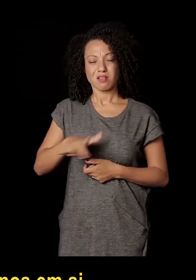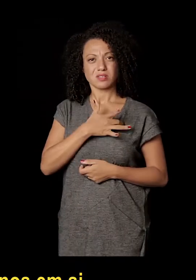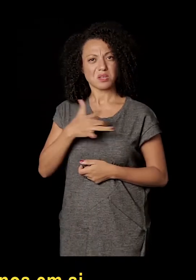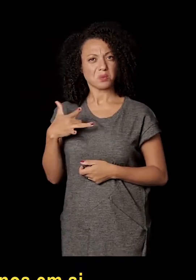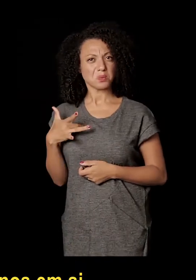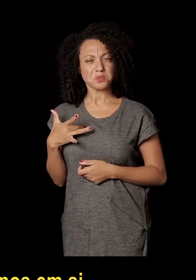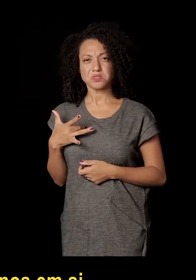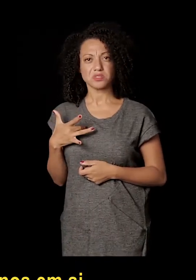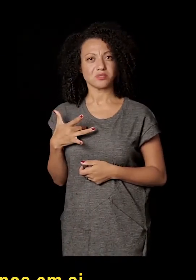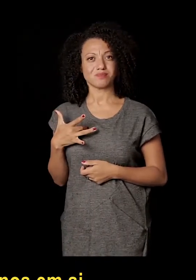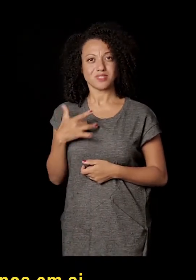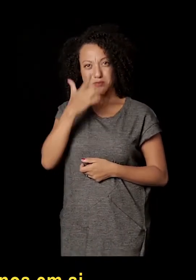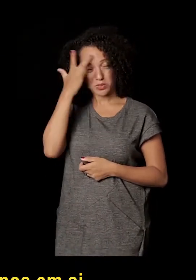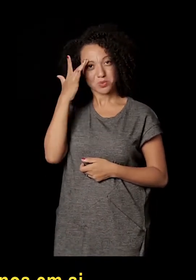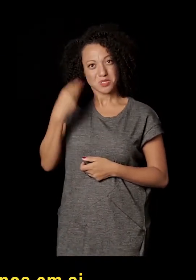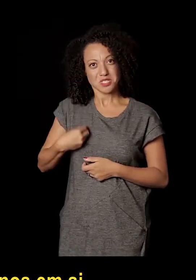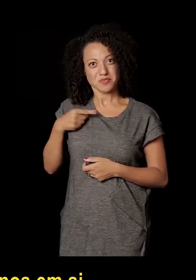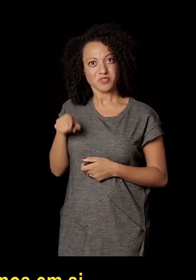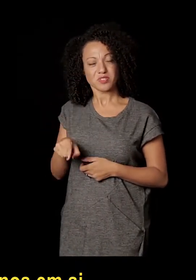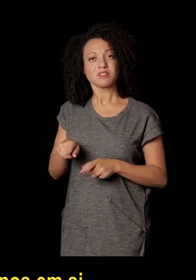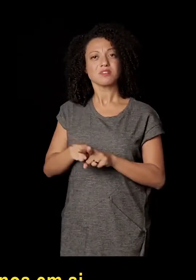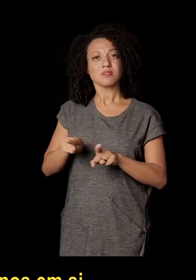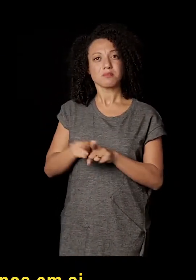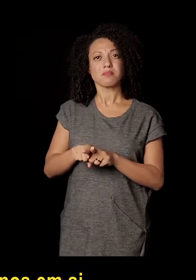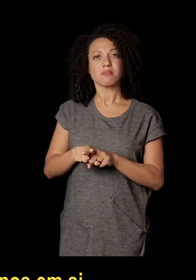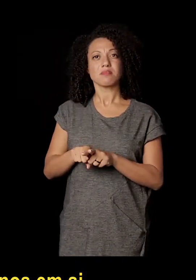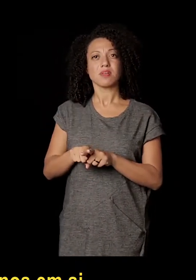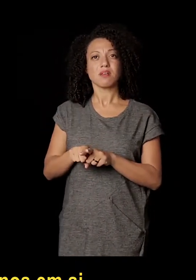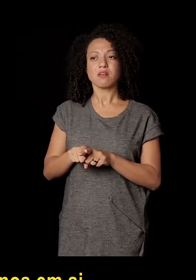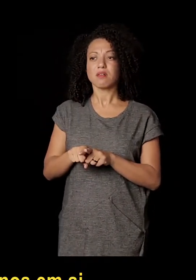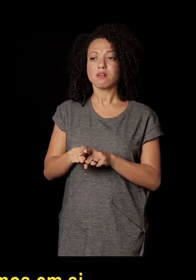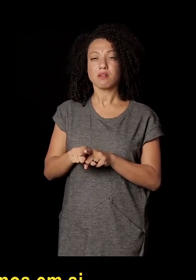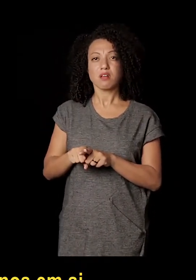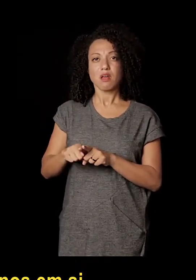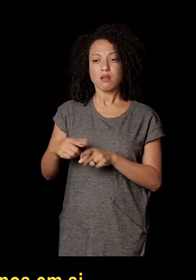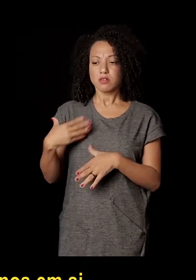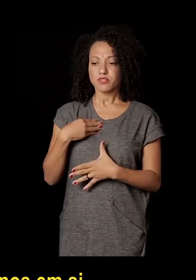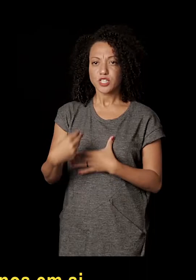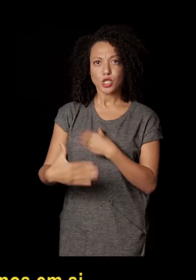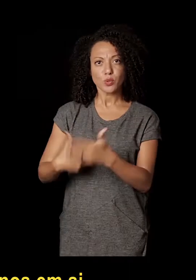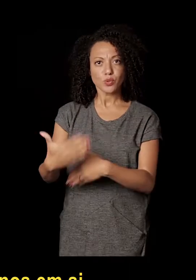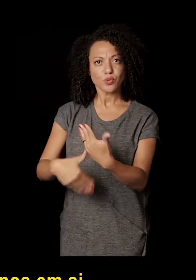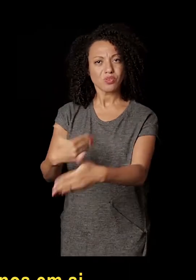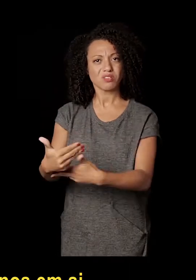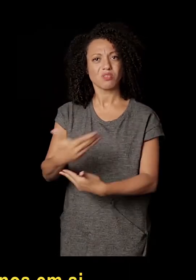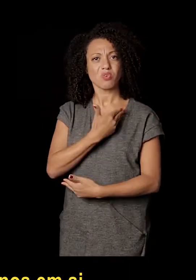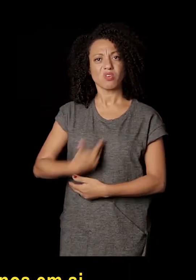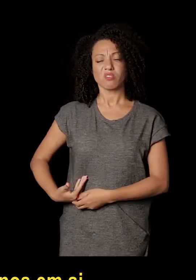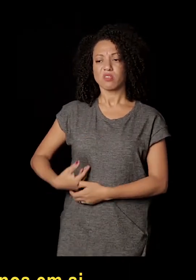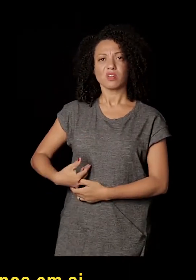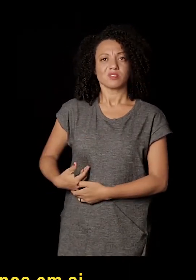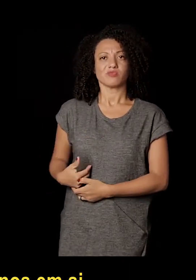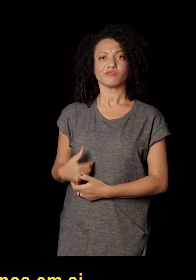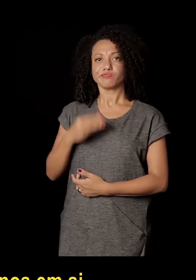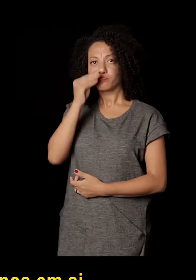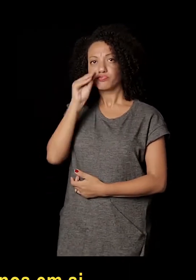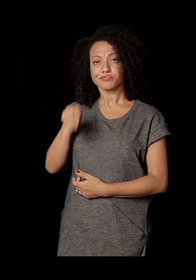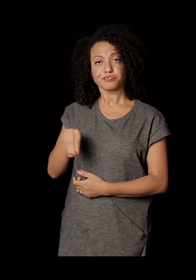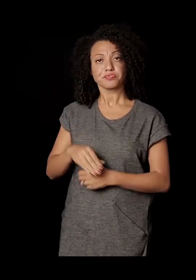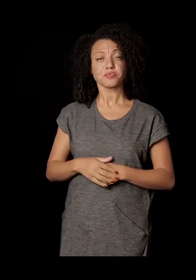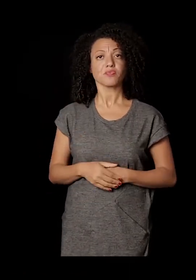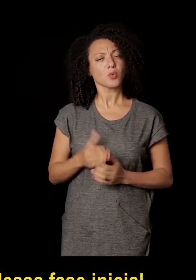of health effects both on the veterans themselves and the second generation, their